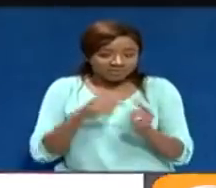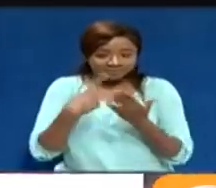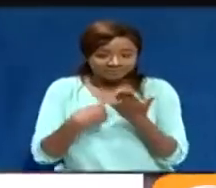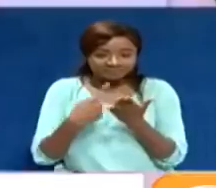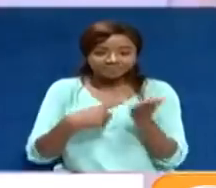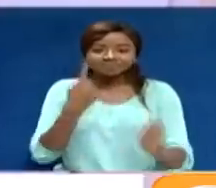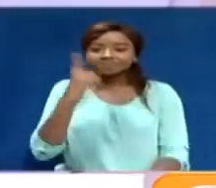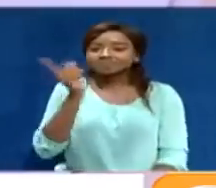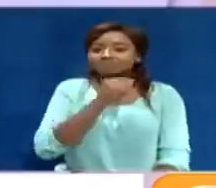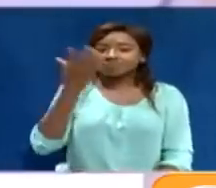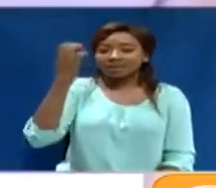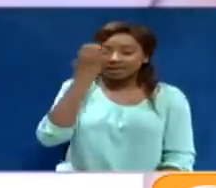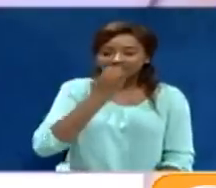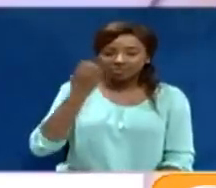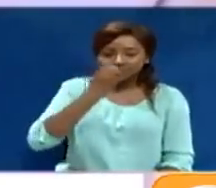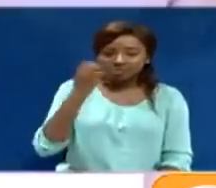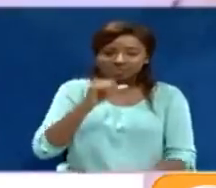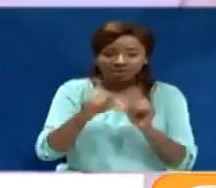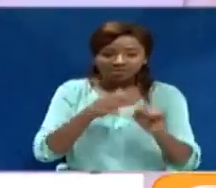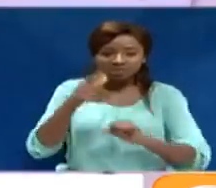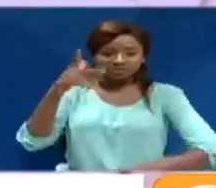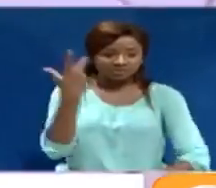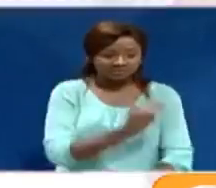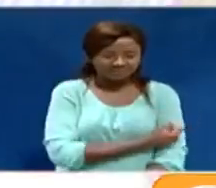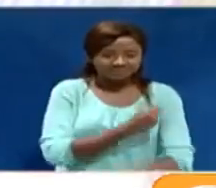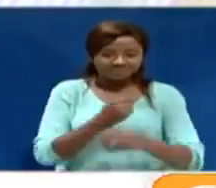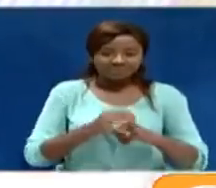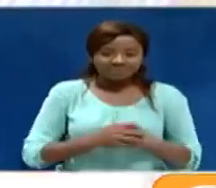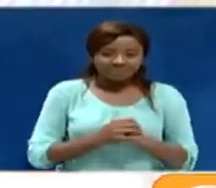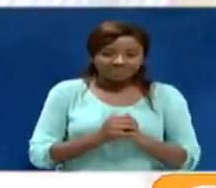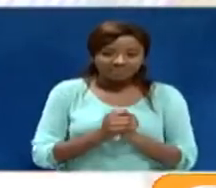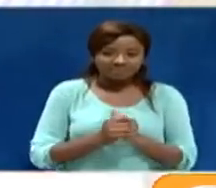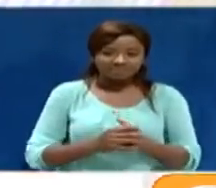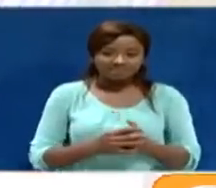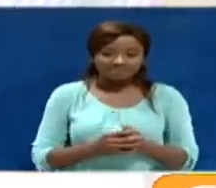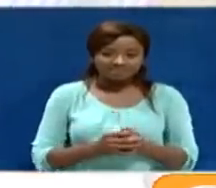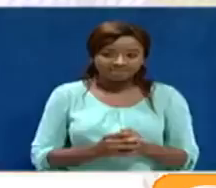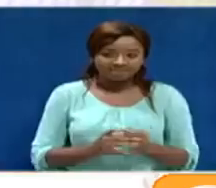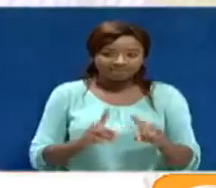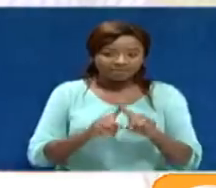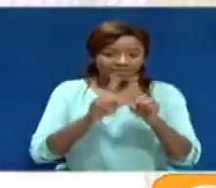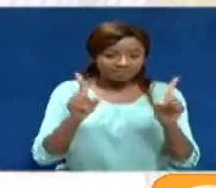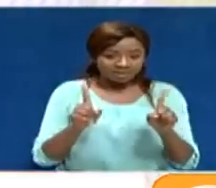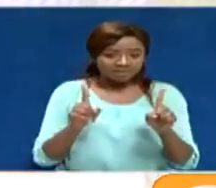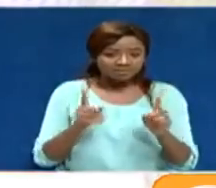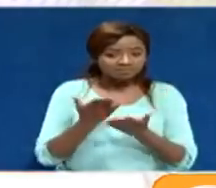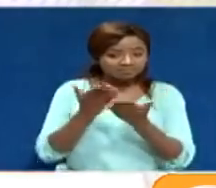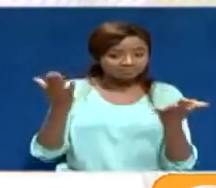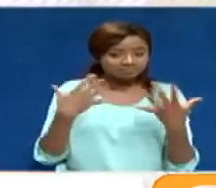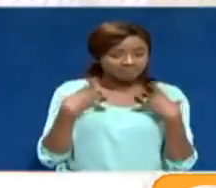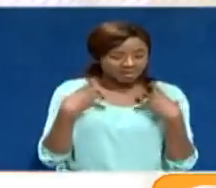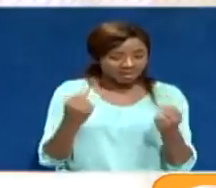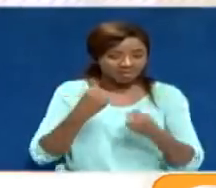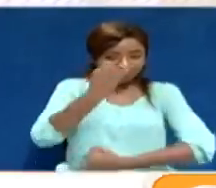few days over the AstraZeneca vaccine, which is currently being administered in Kenya. But the specialized health